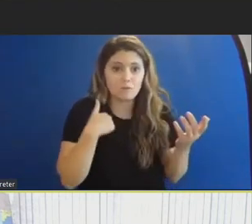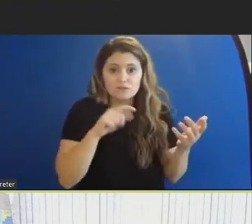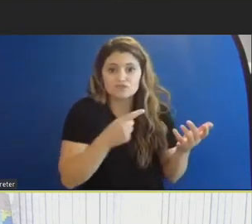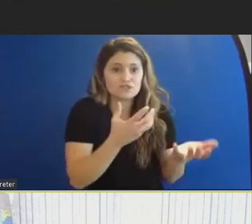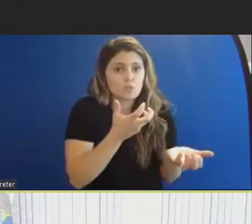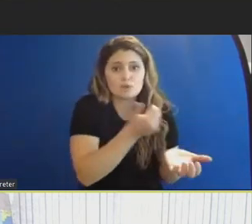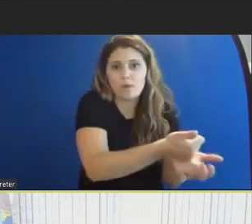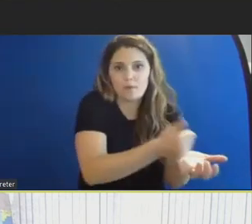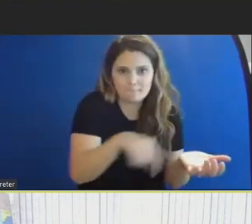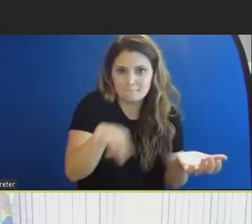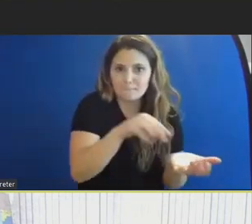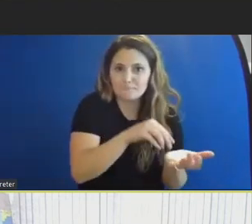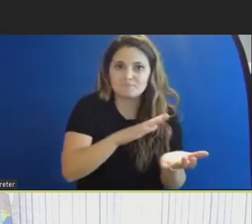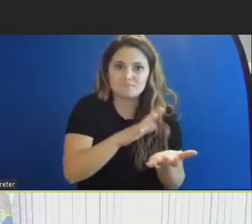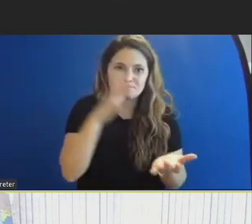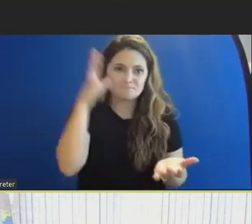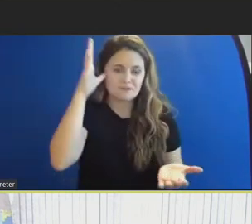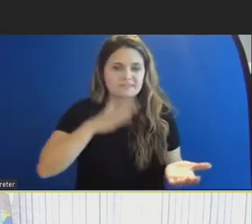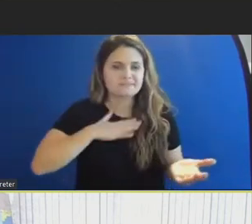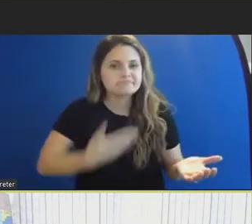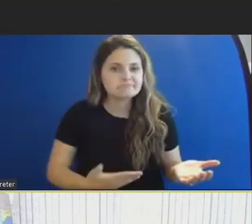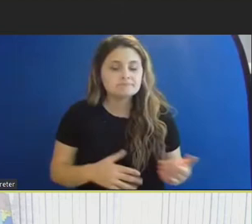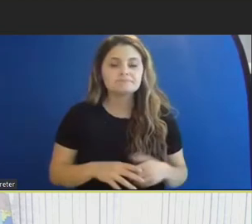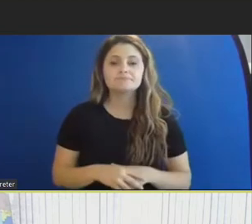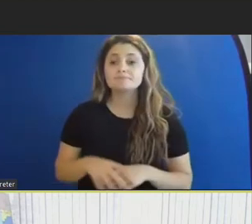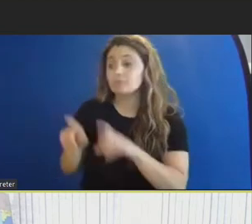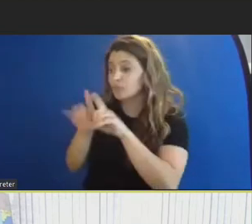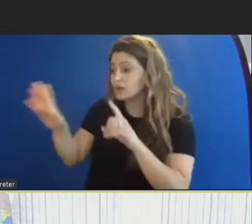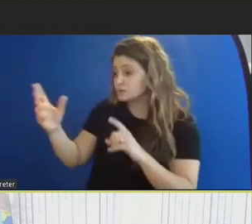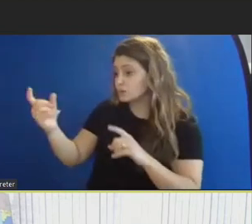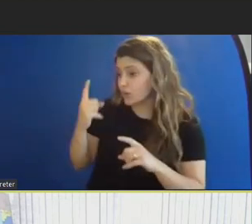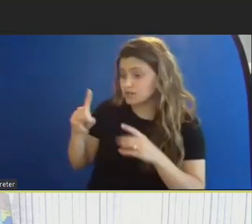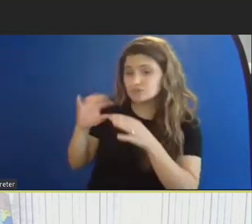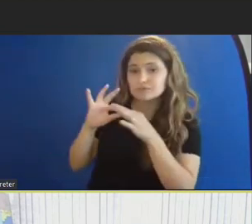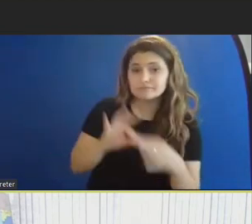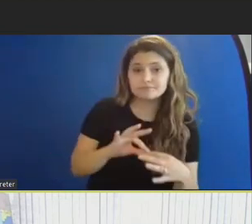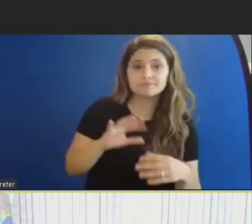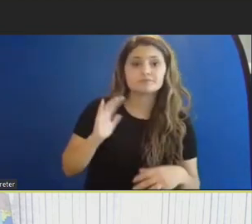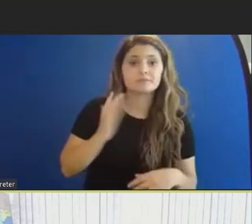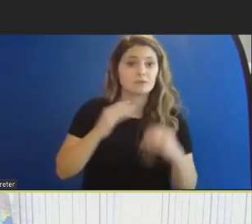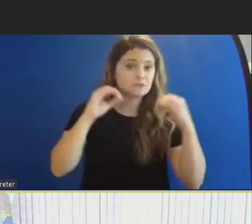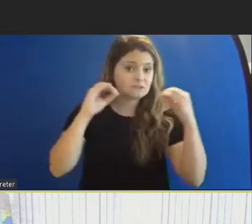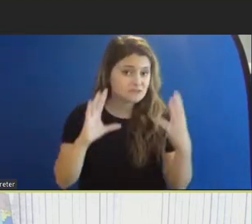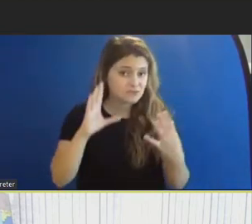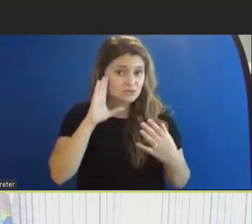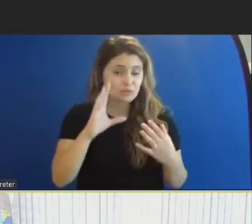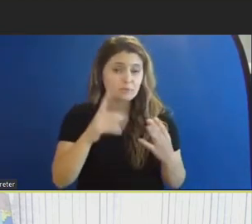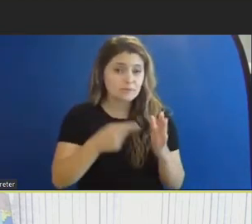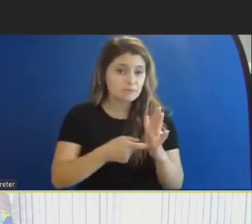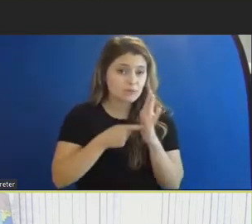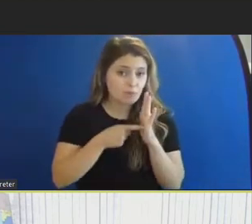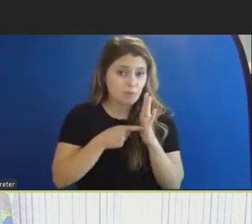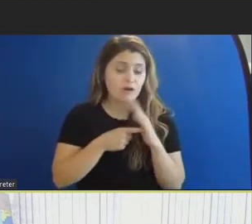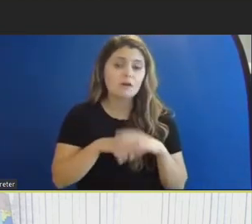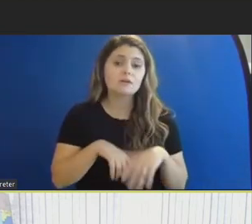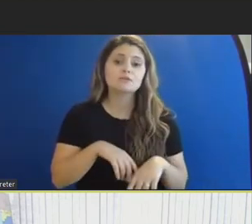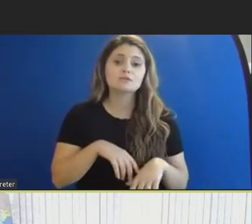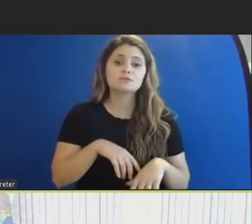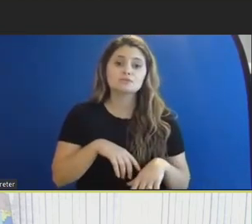help. And so then also with your question with regard to, are teachers going to be required